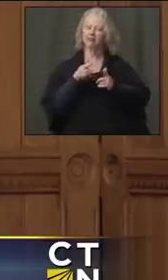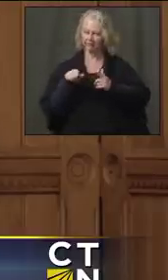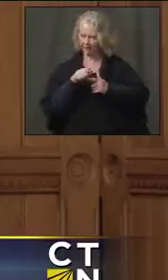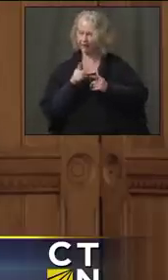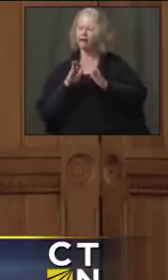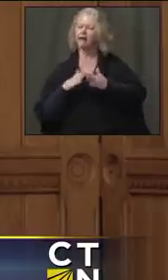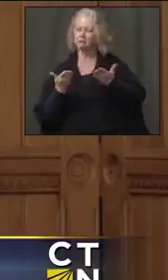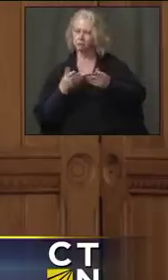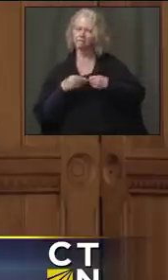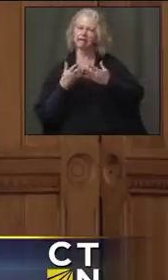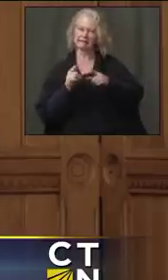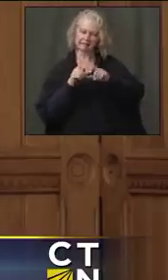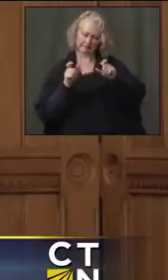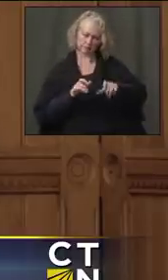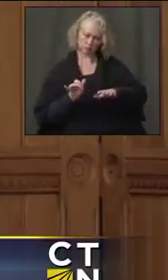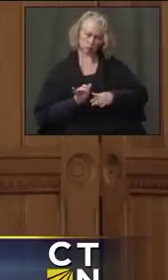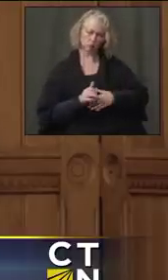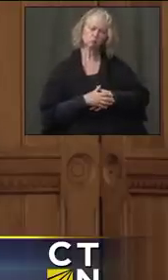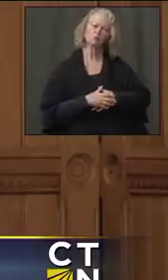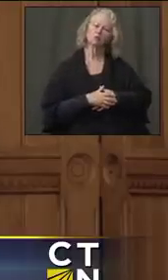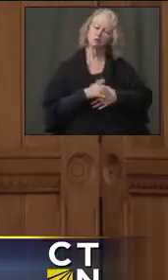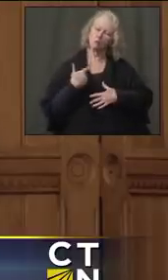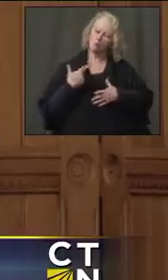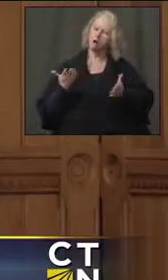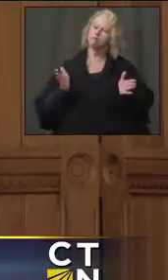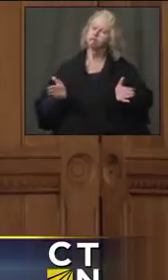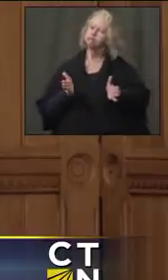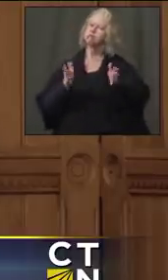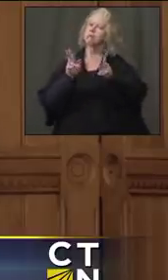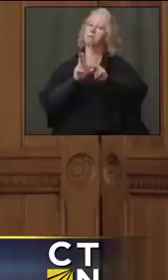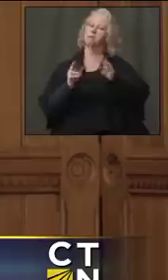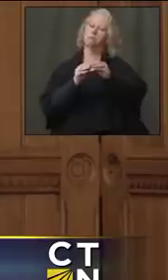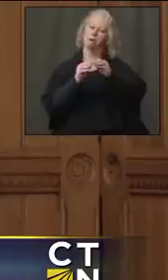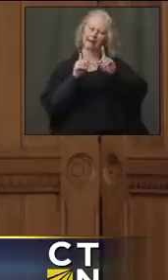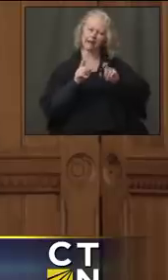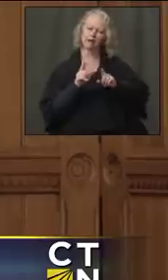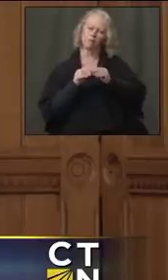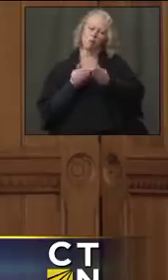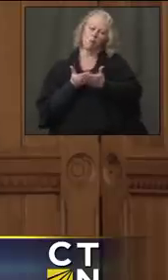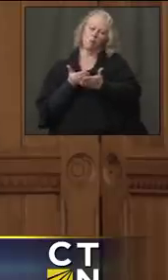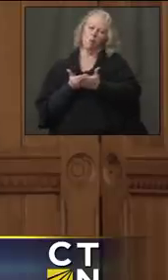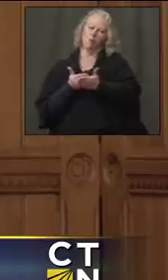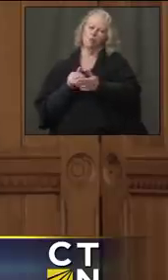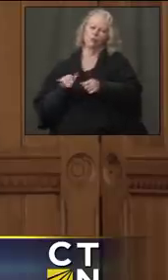increase the opportunities for people to get tested, going closer to them and into their communities.